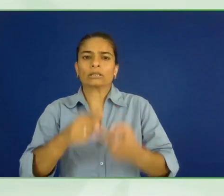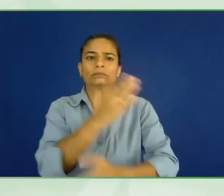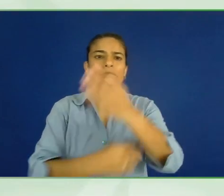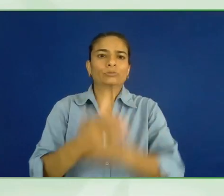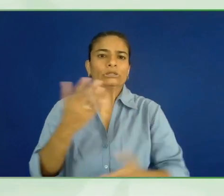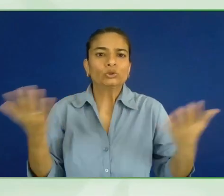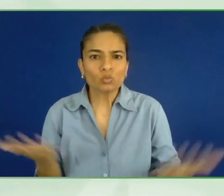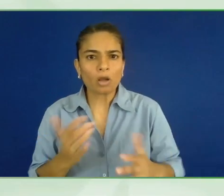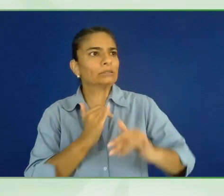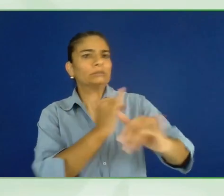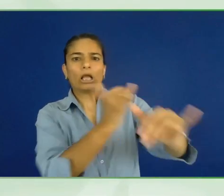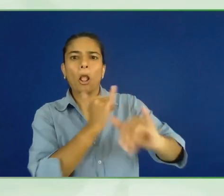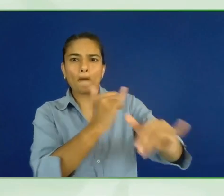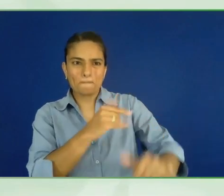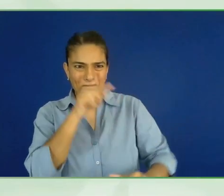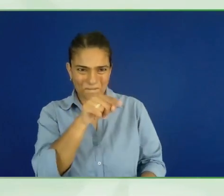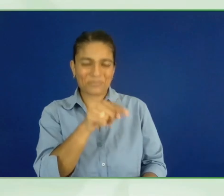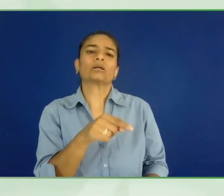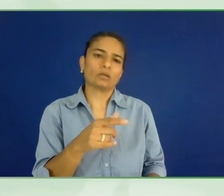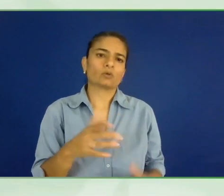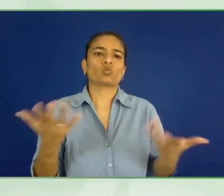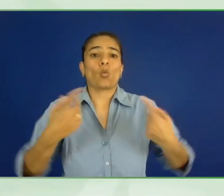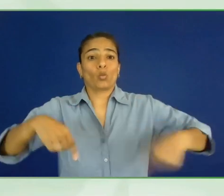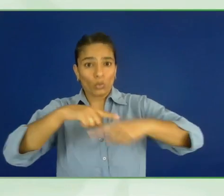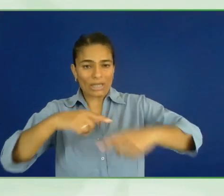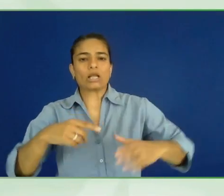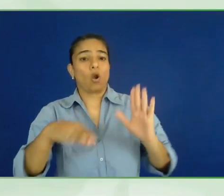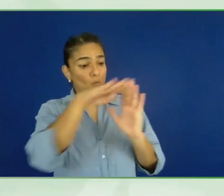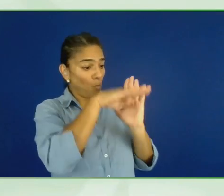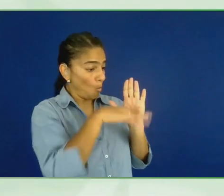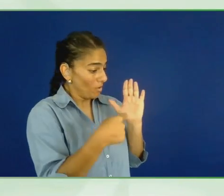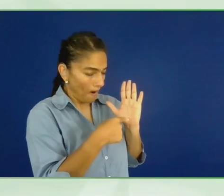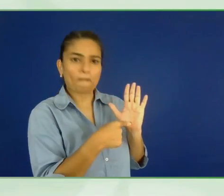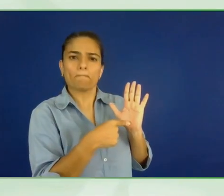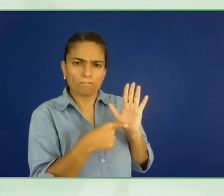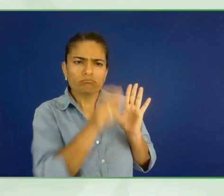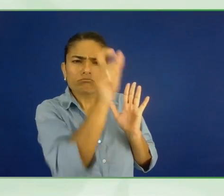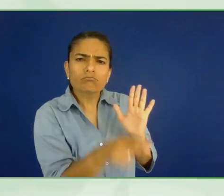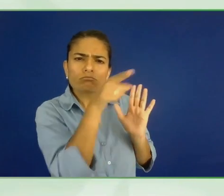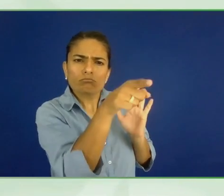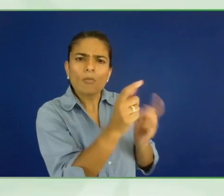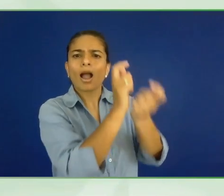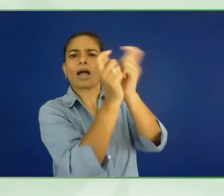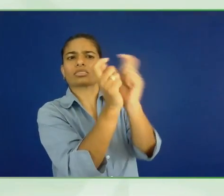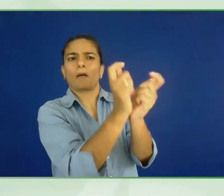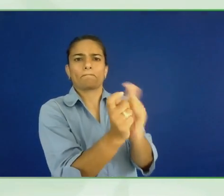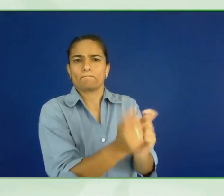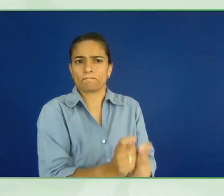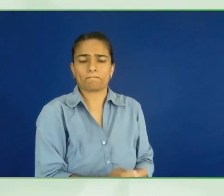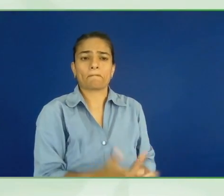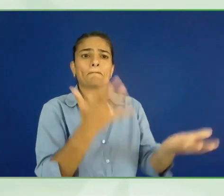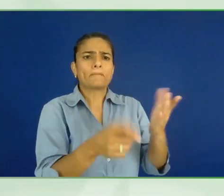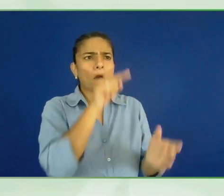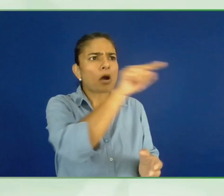saying when I said we adapt the program. Is if one person has a typical issue, we will try to find someone with a